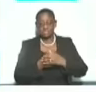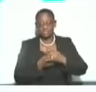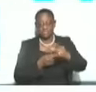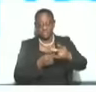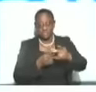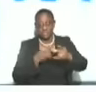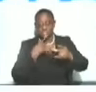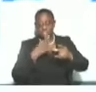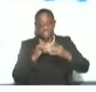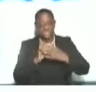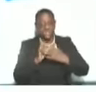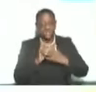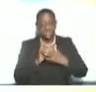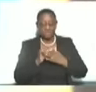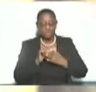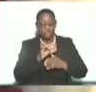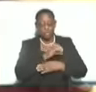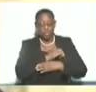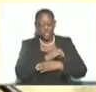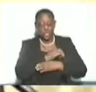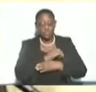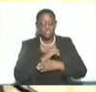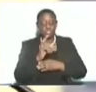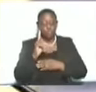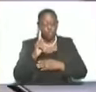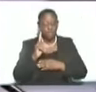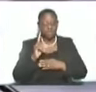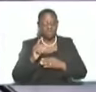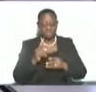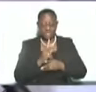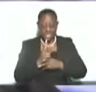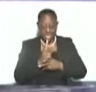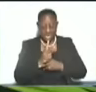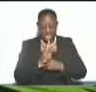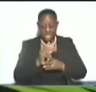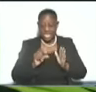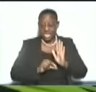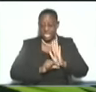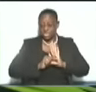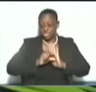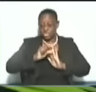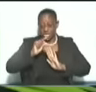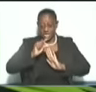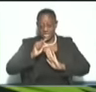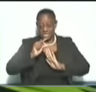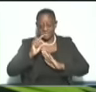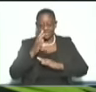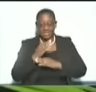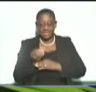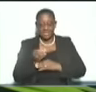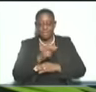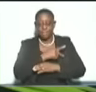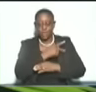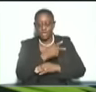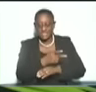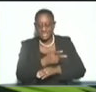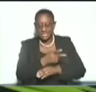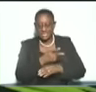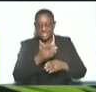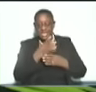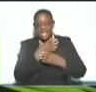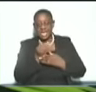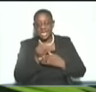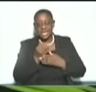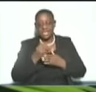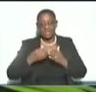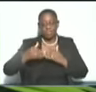truly one of a kind, a giant in the realms of journalism, politics, public service, and